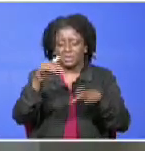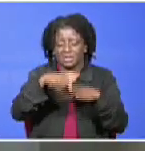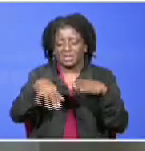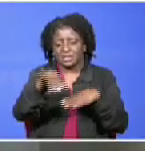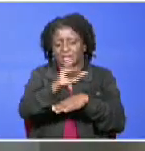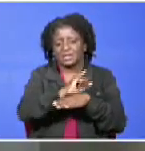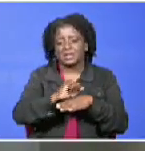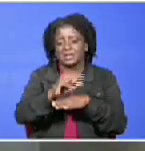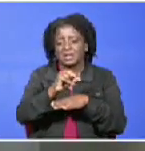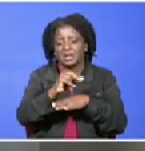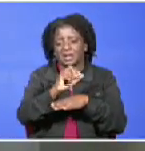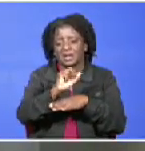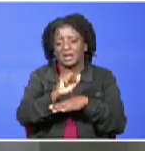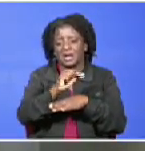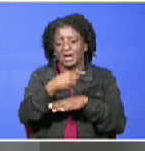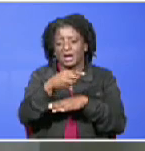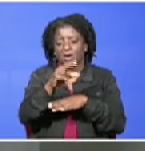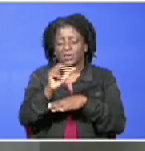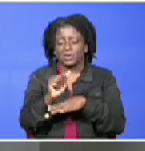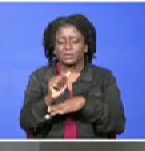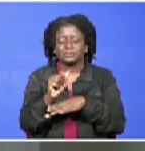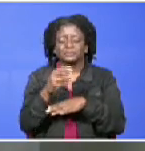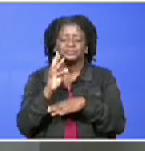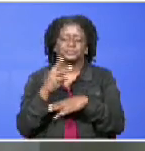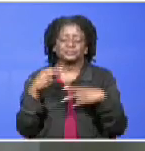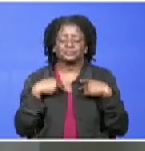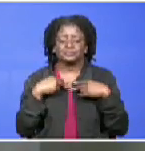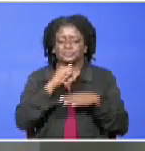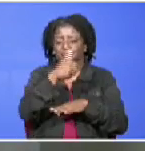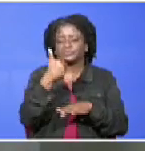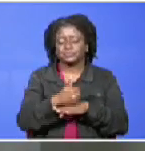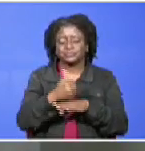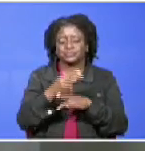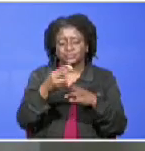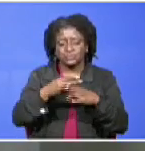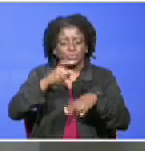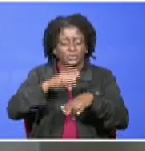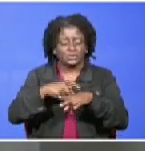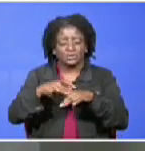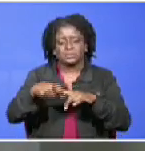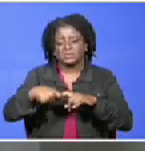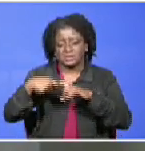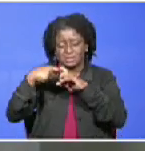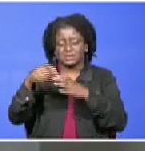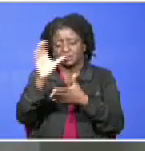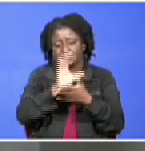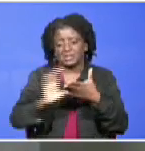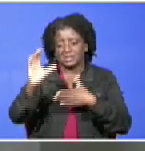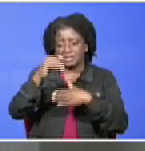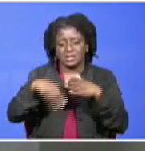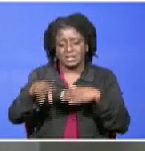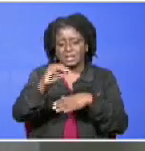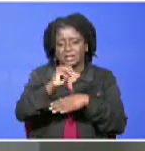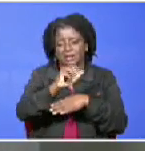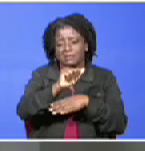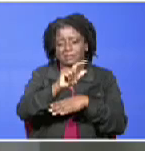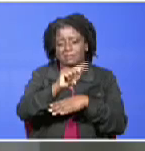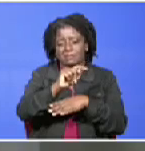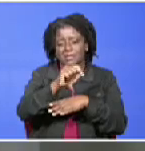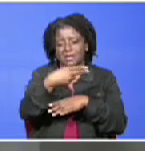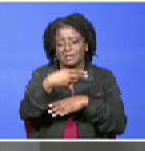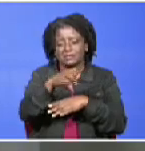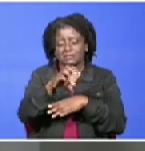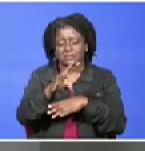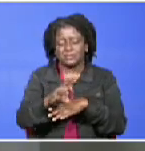have established a temporary detention center in Maputan, Inagua, which will be replete with all of the necessary ministries